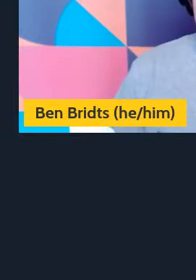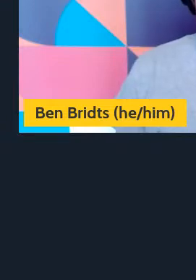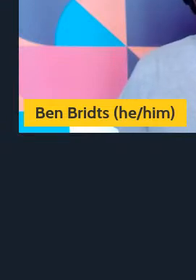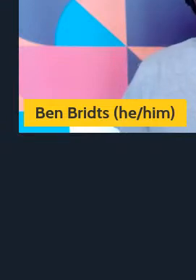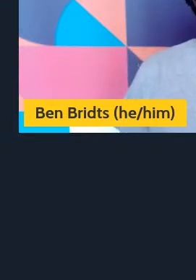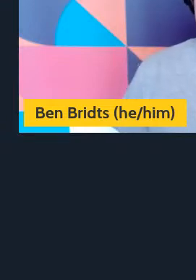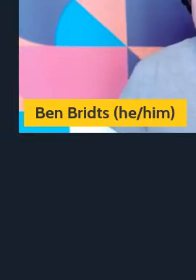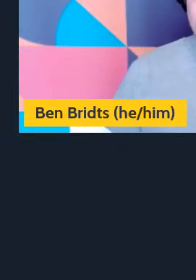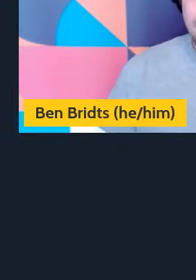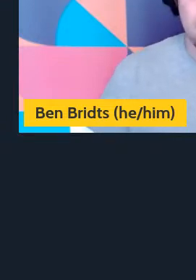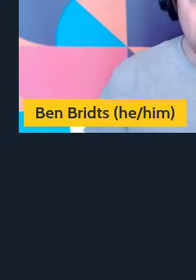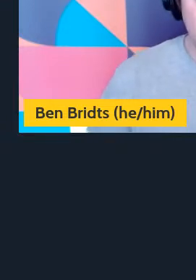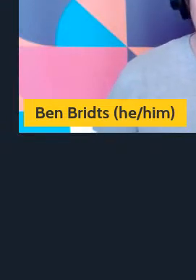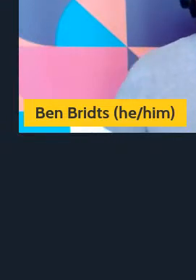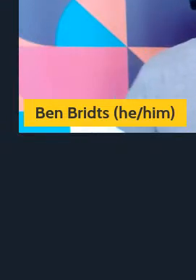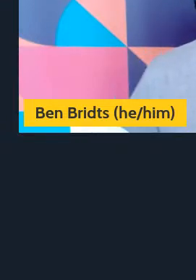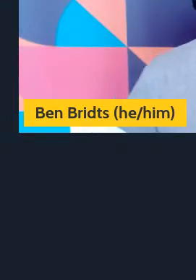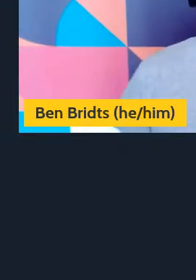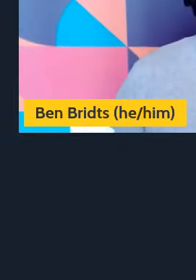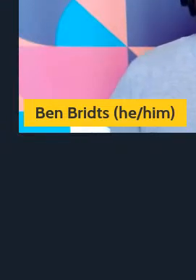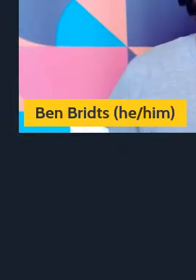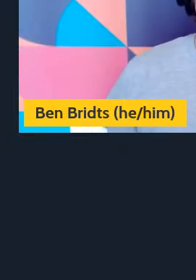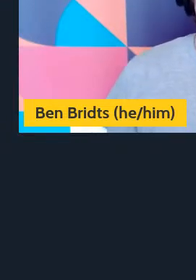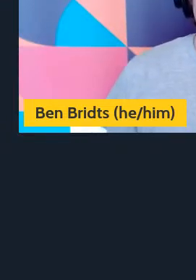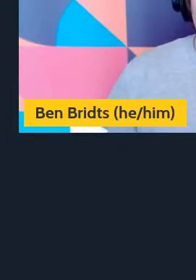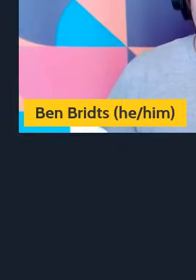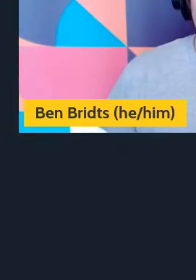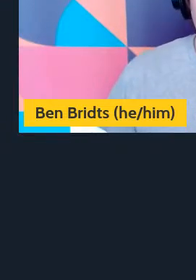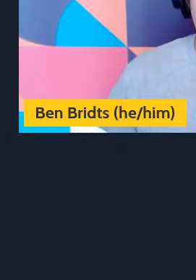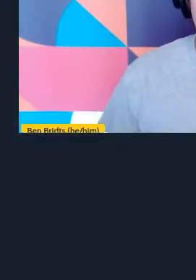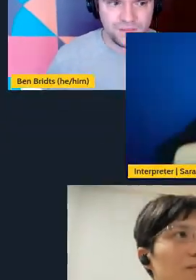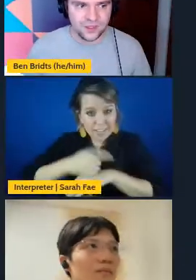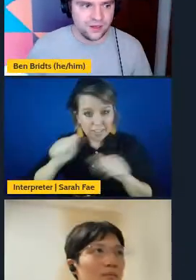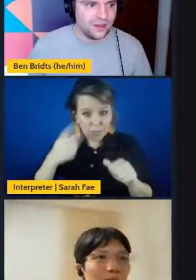you for introducing me. Can you see my screen?